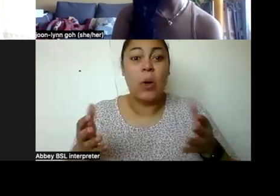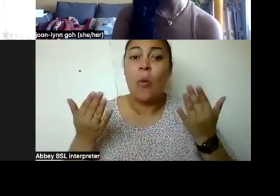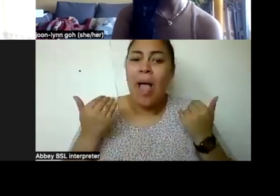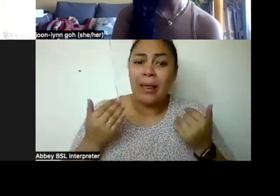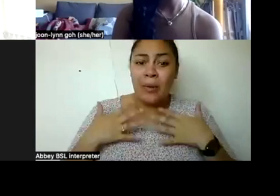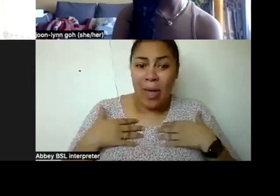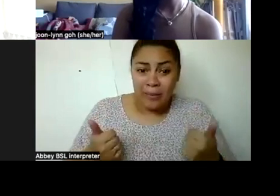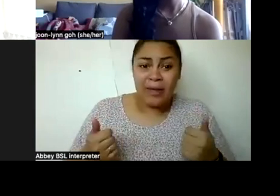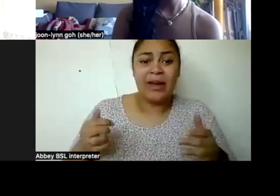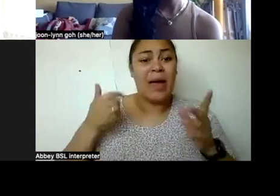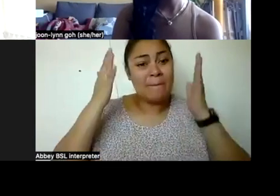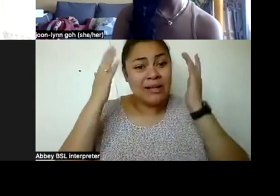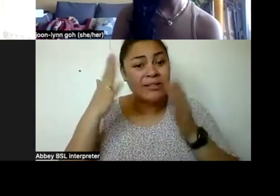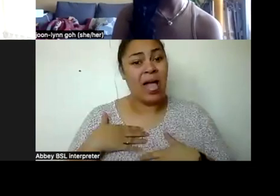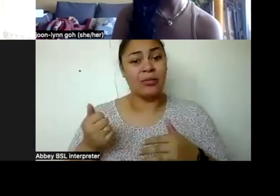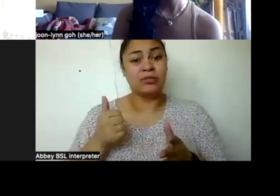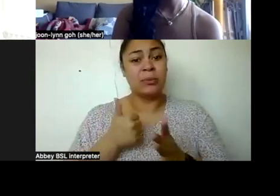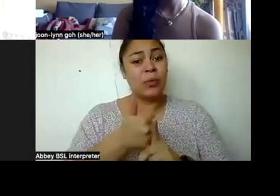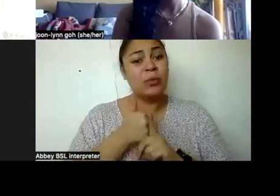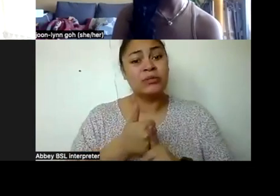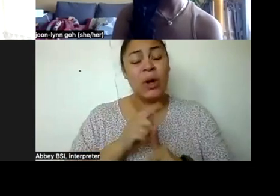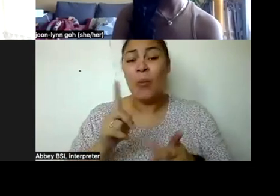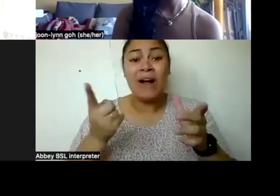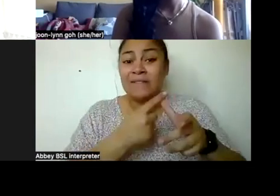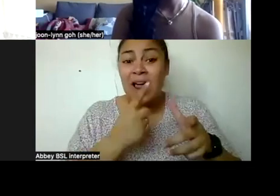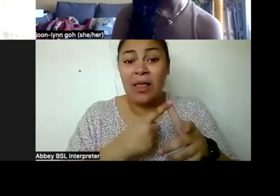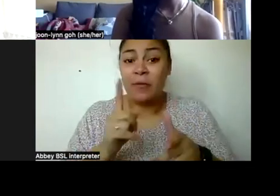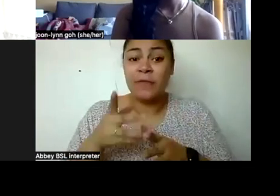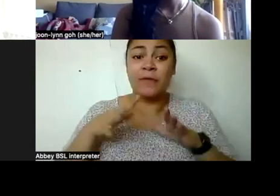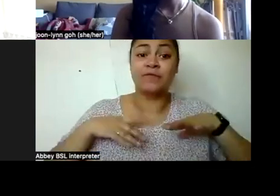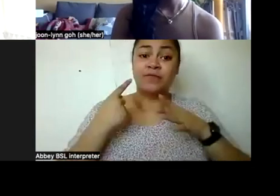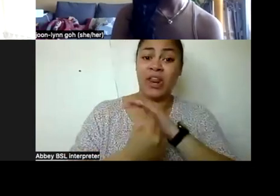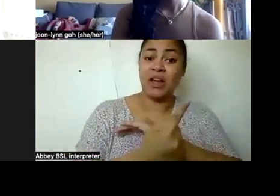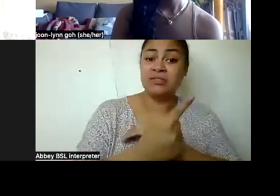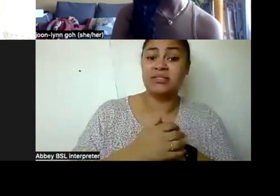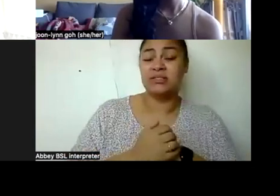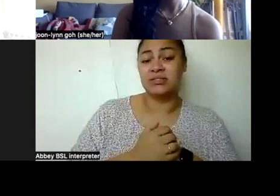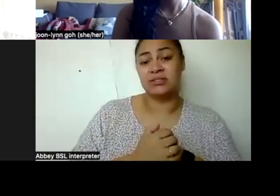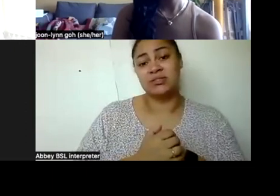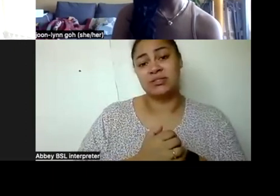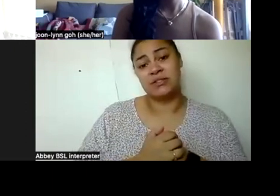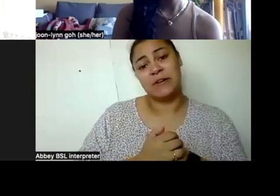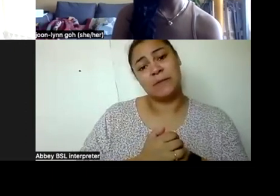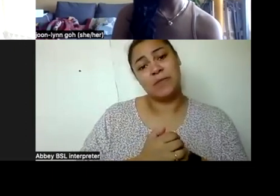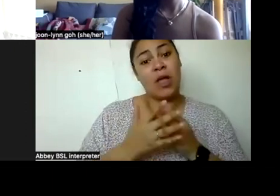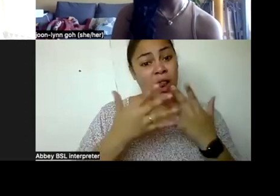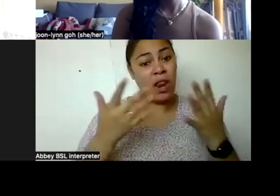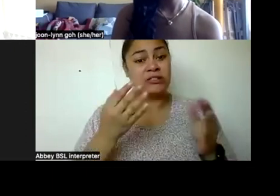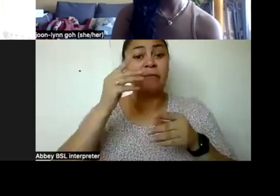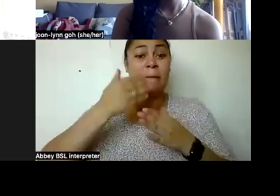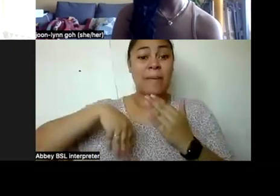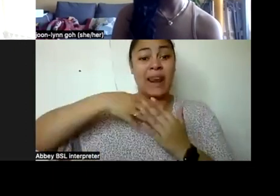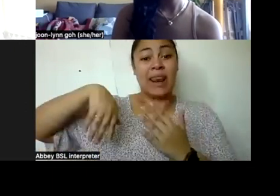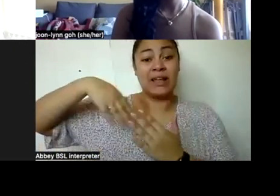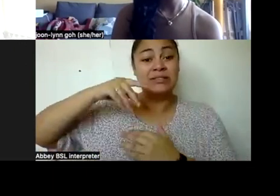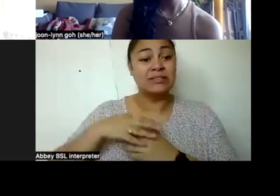health support and what is available for freelancers and global majority freelancers. A lot of panelists actually mentioned about